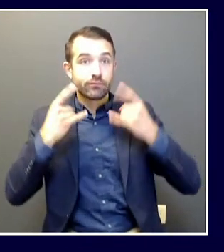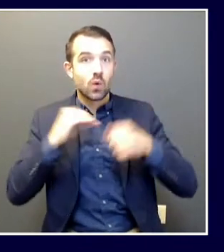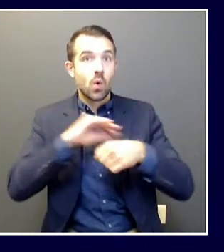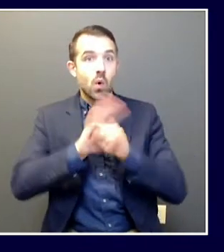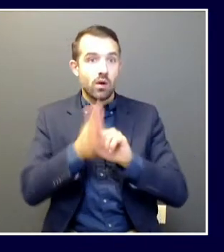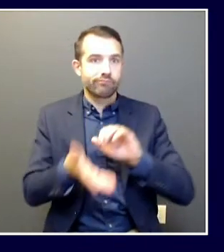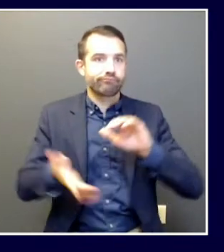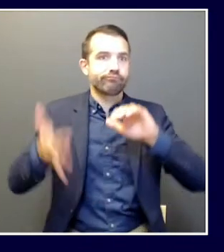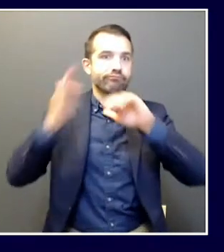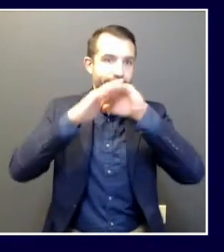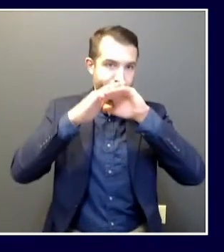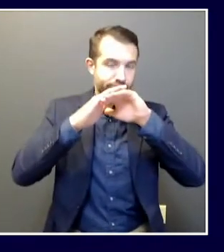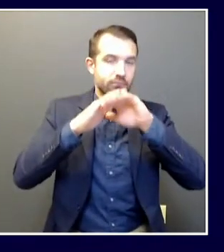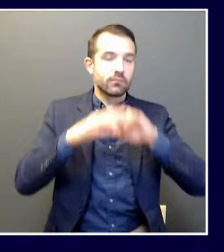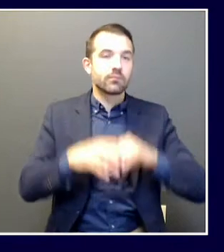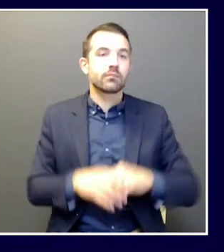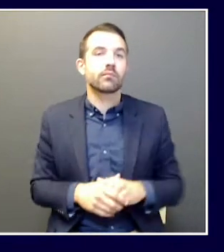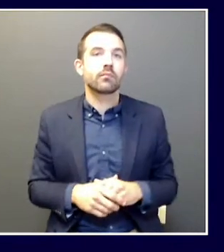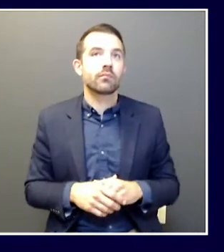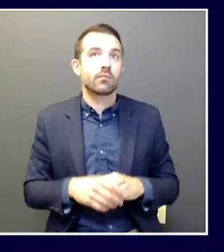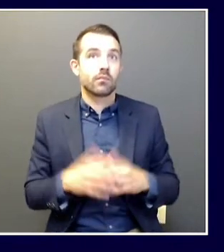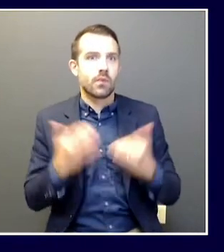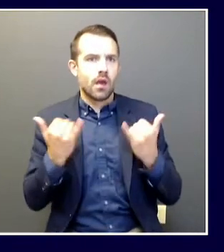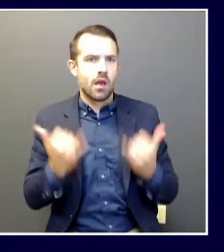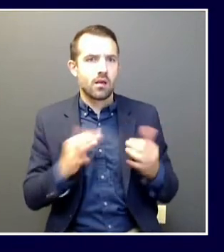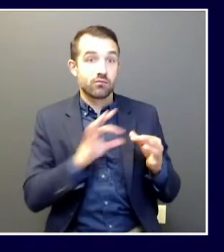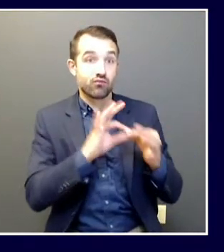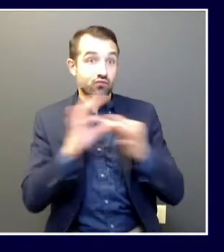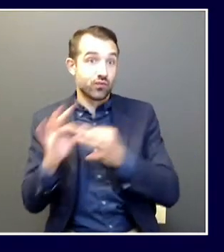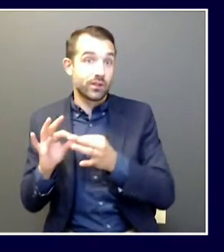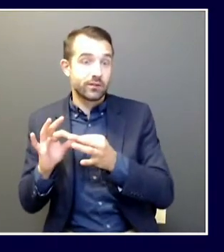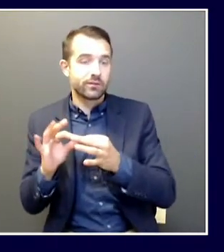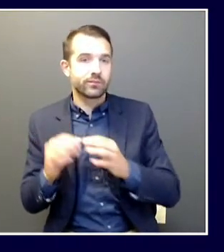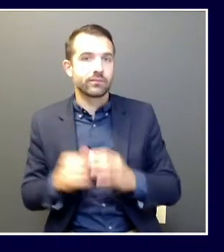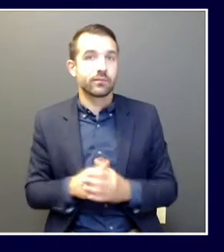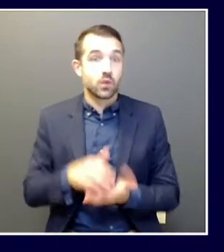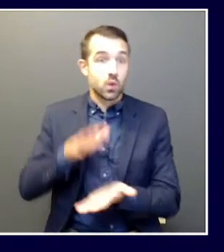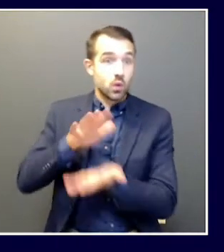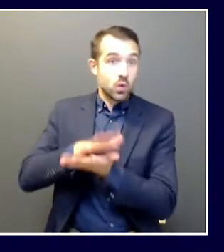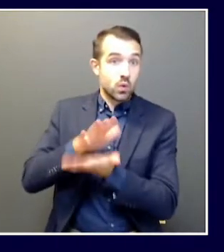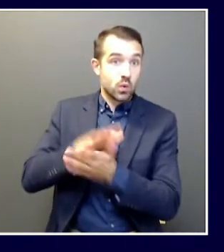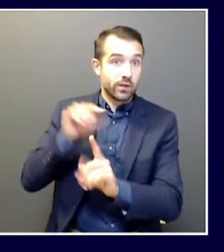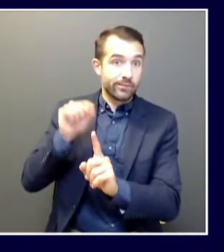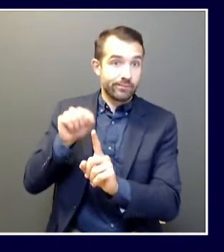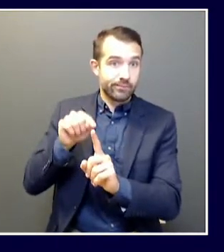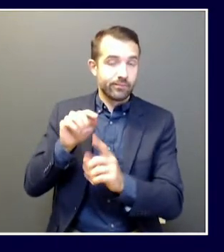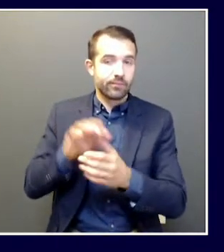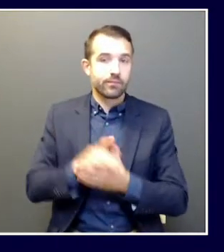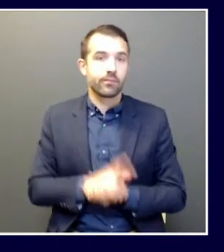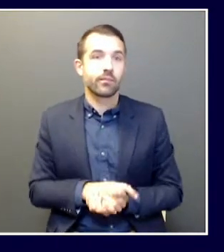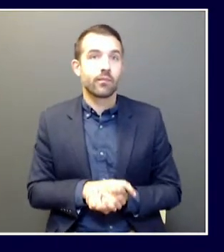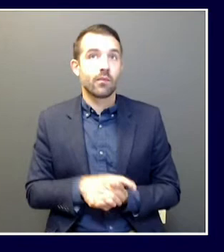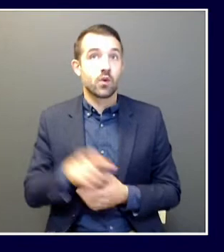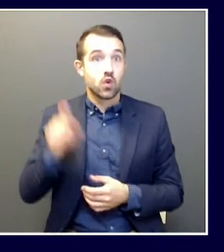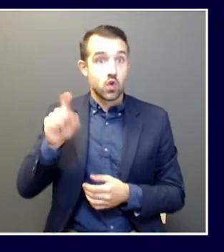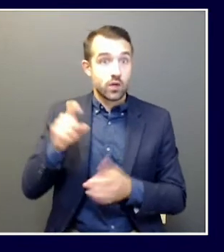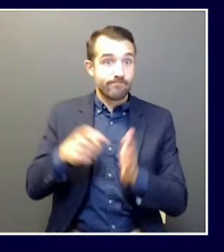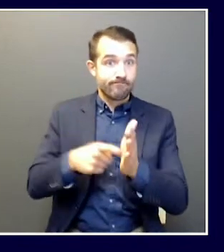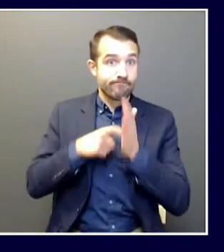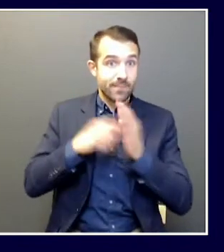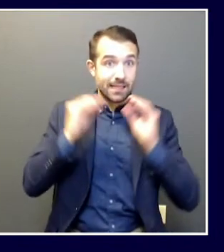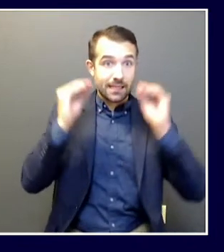and I just wanted to know if, given findings like this, if Maine still thinks it's on the right track with COVID cases in schools without